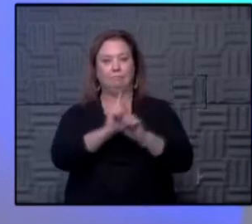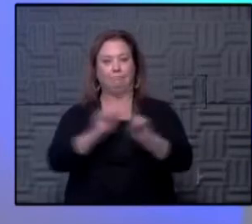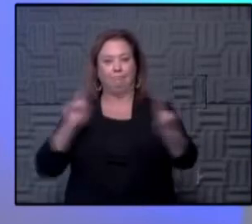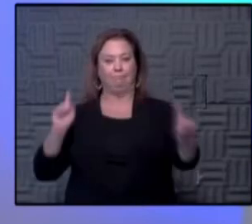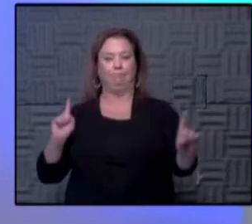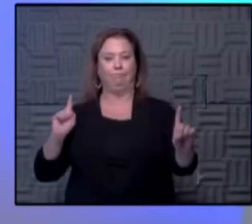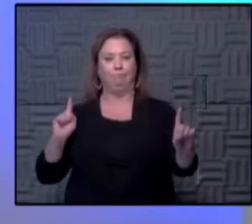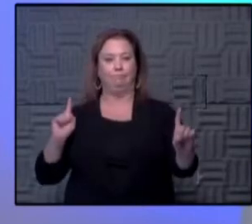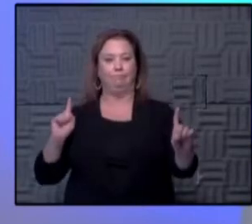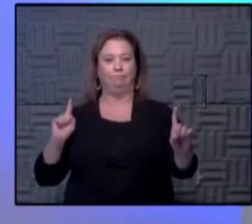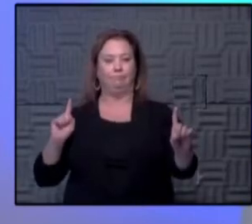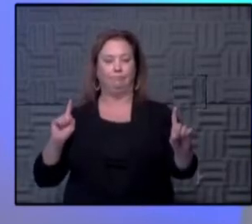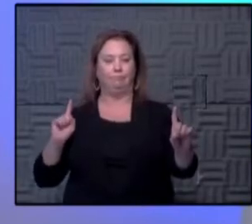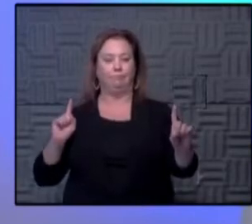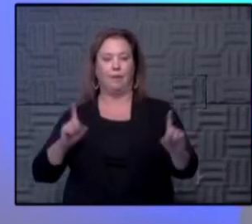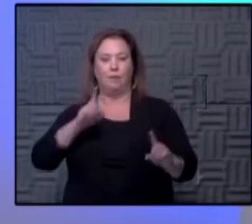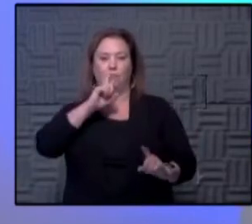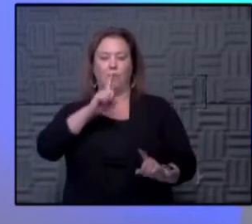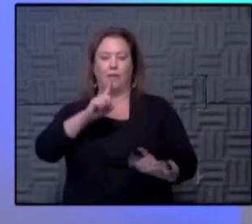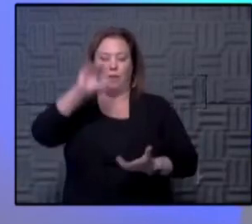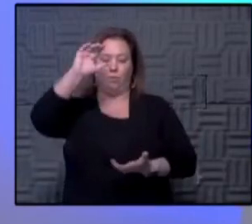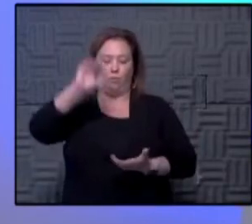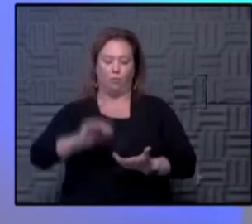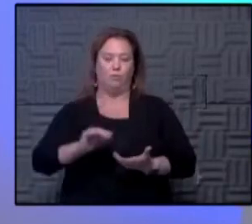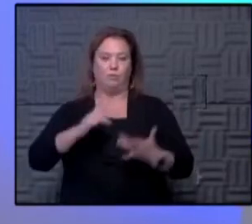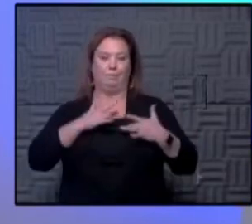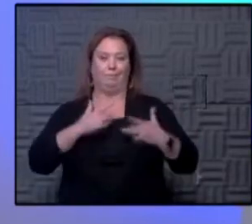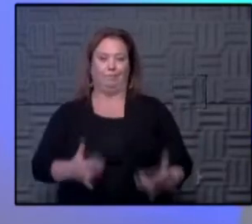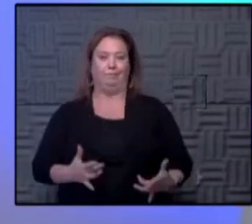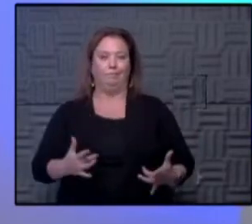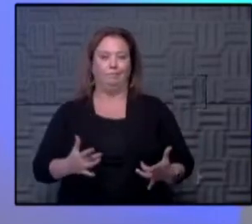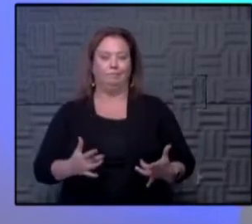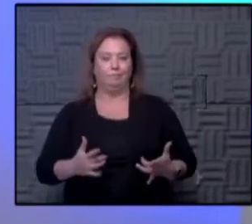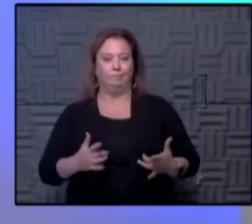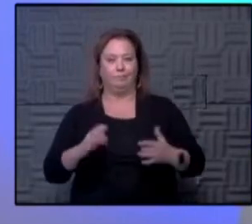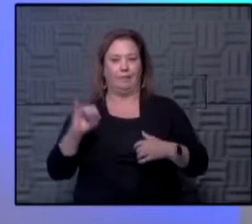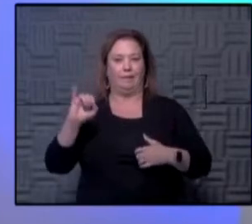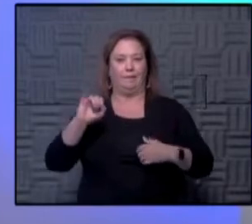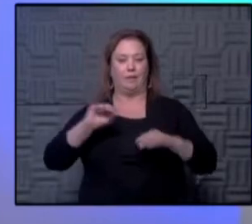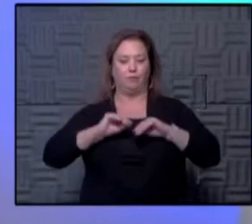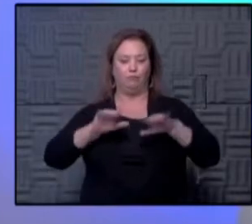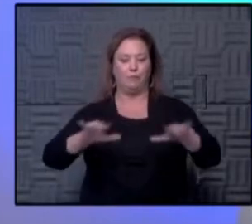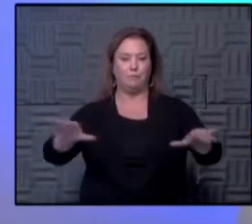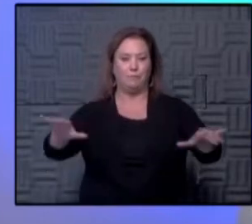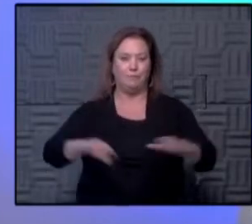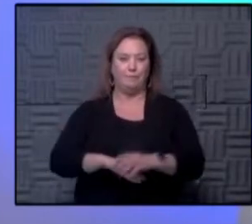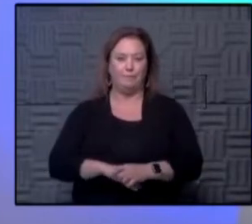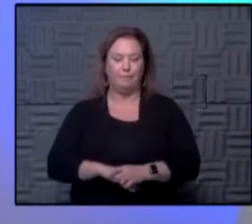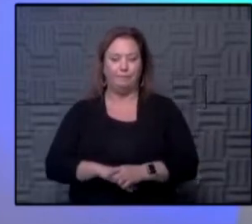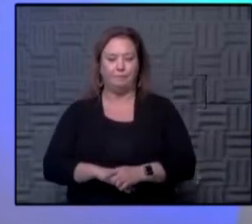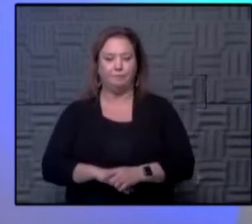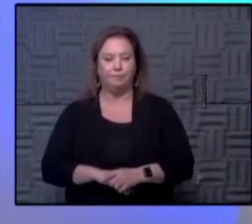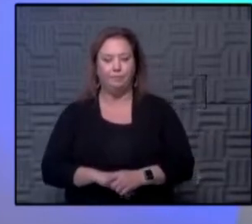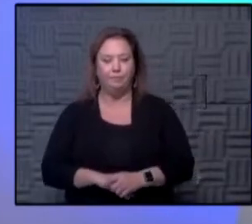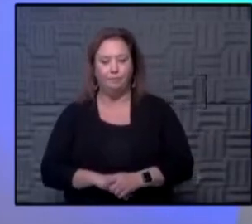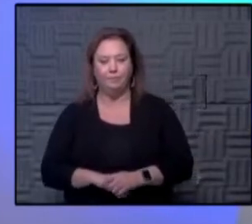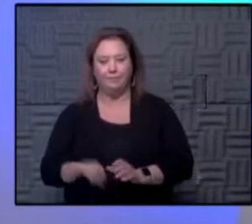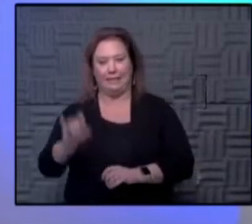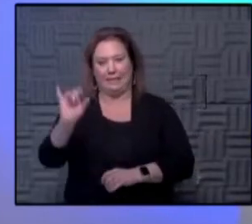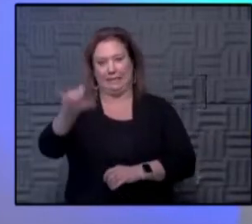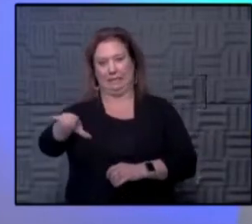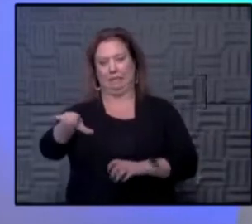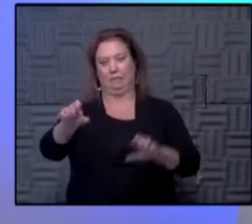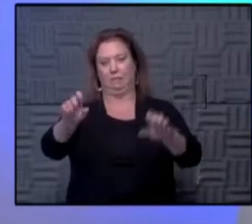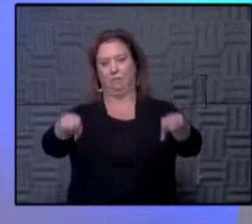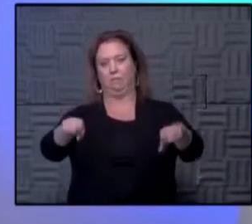social distance, and really reduce the likelihood of any kind of infectious transmission. So I think that could